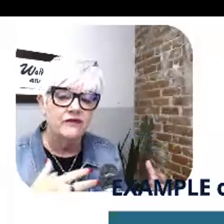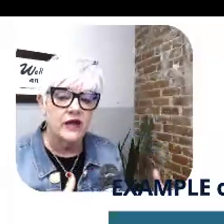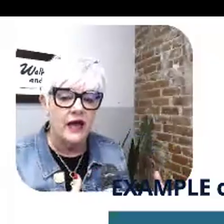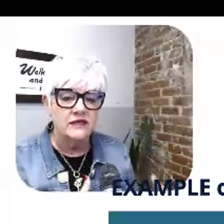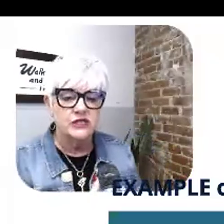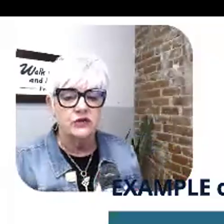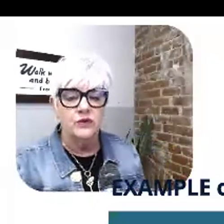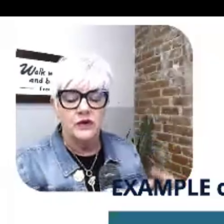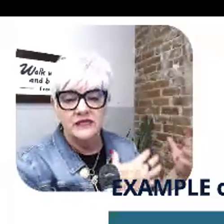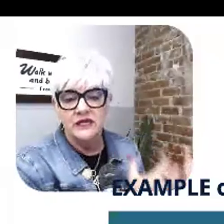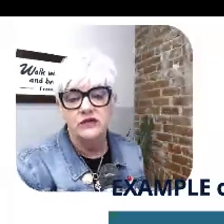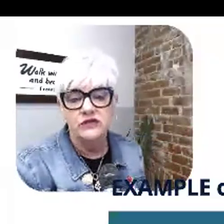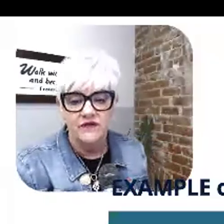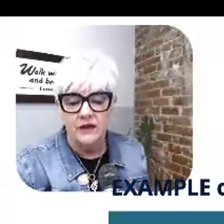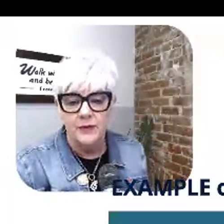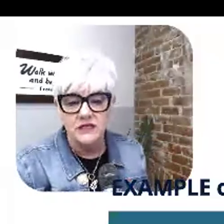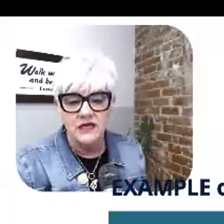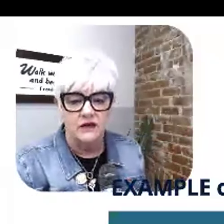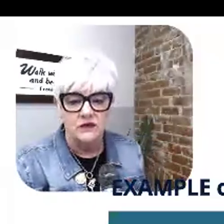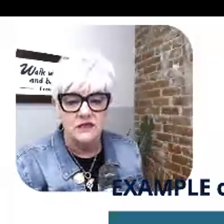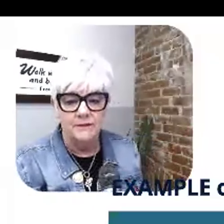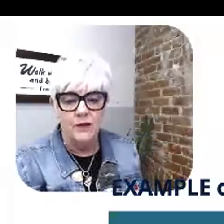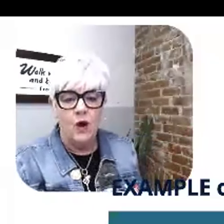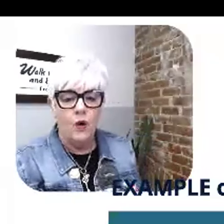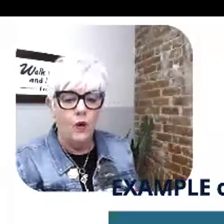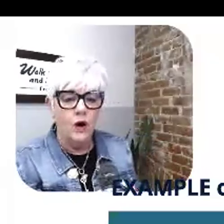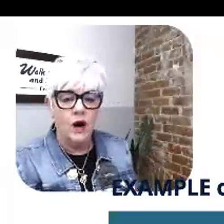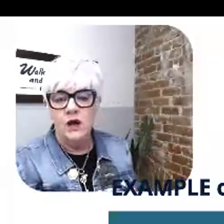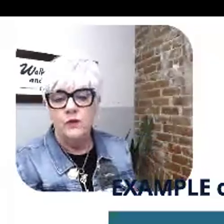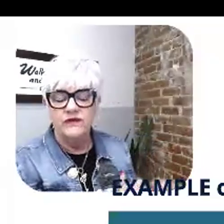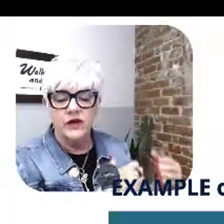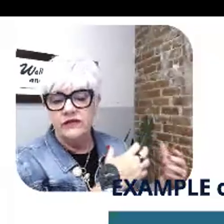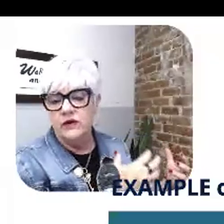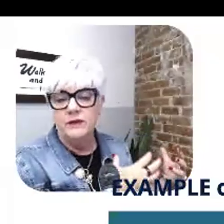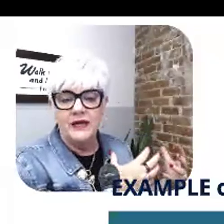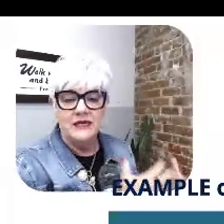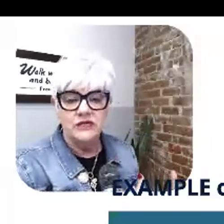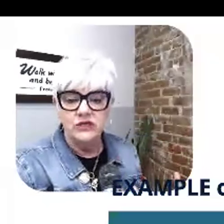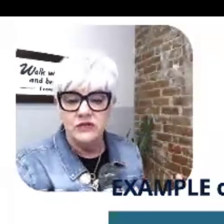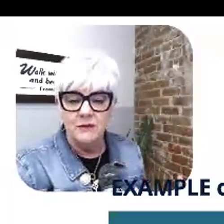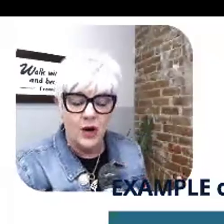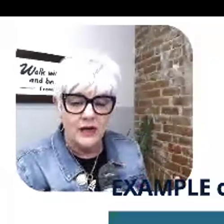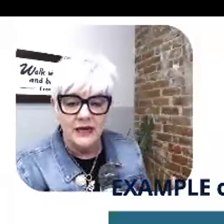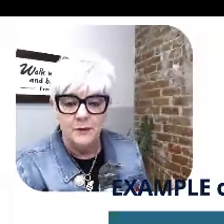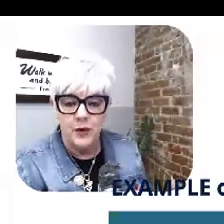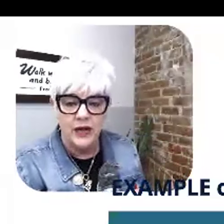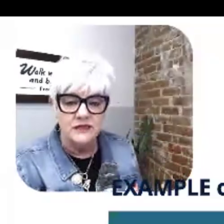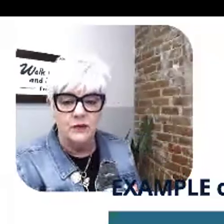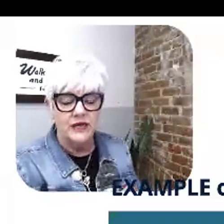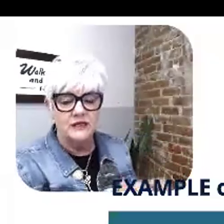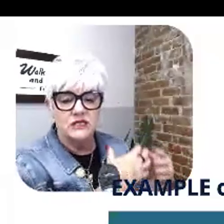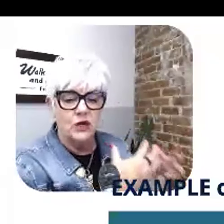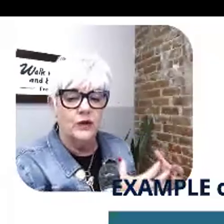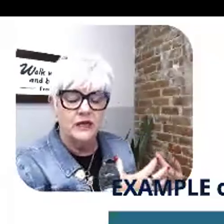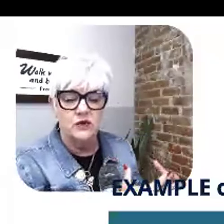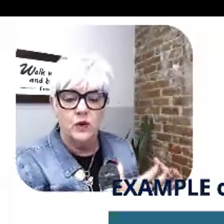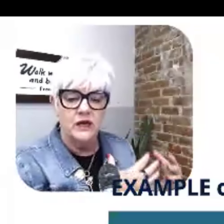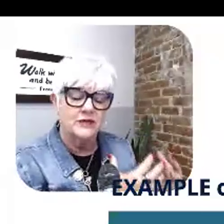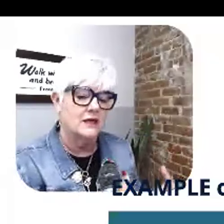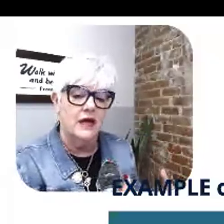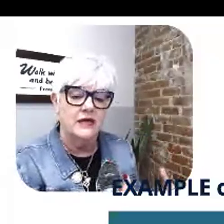we forget to continue to develop our skills. Or we forget that we might need to do some marketing and branding. We get so